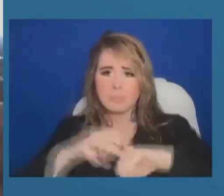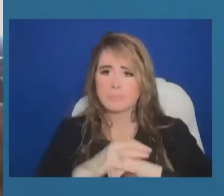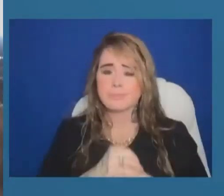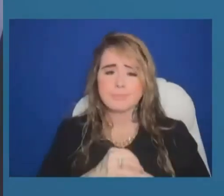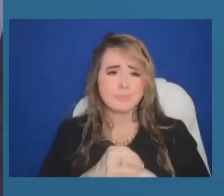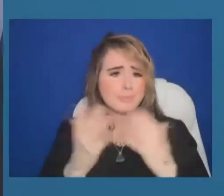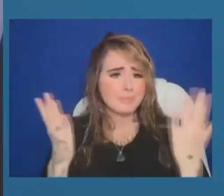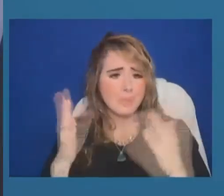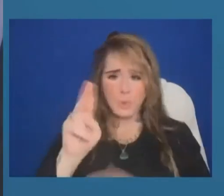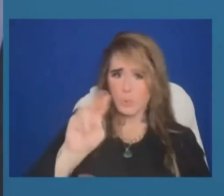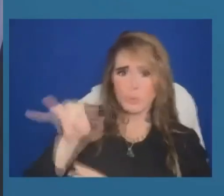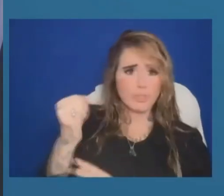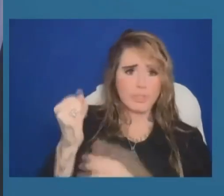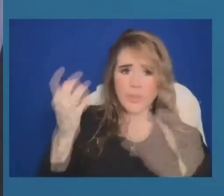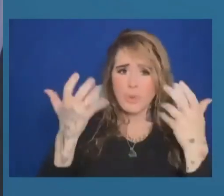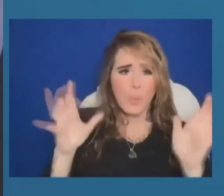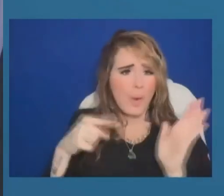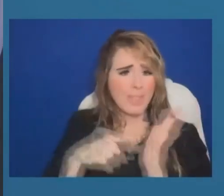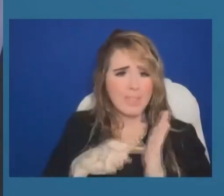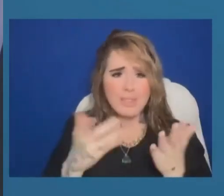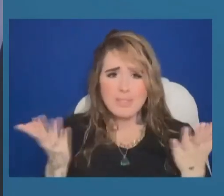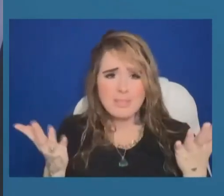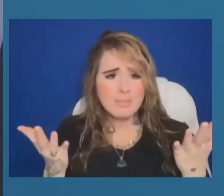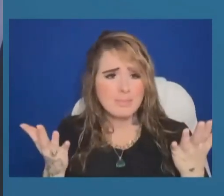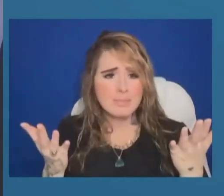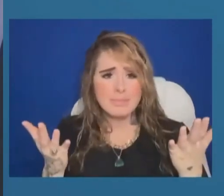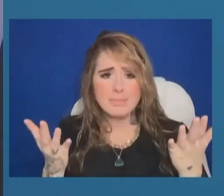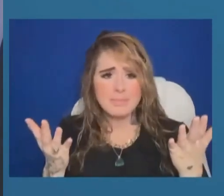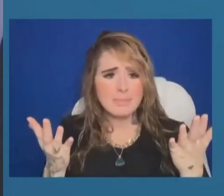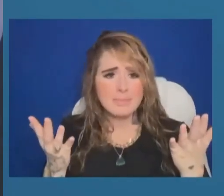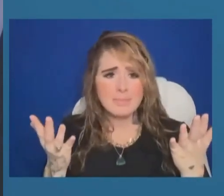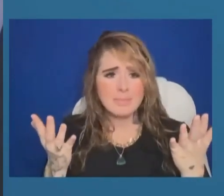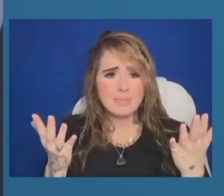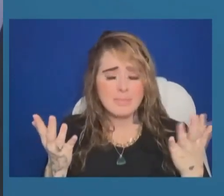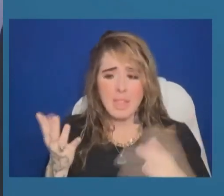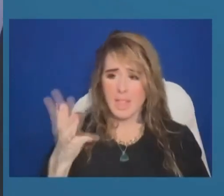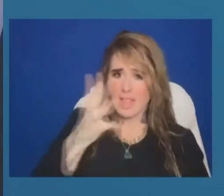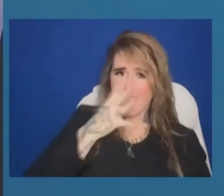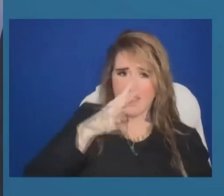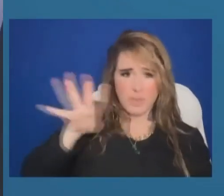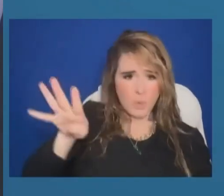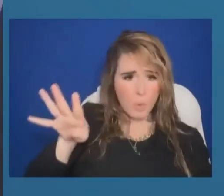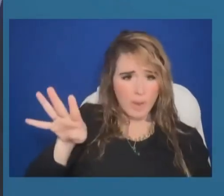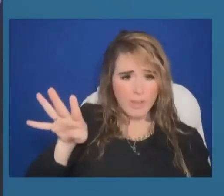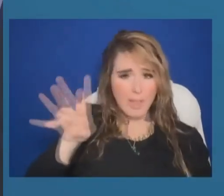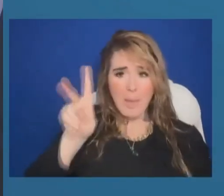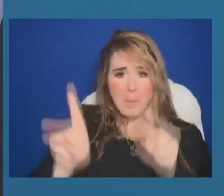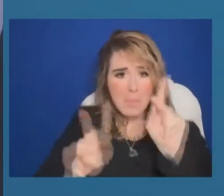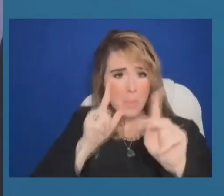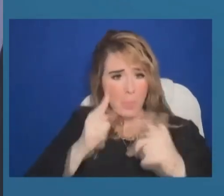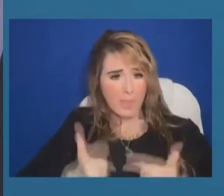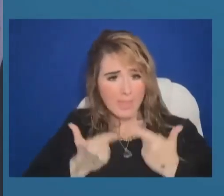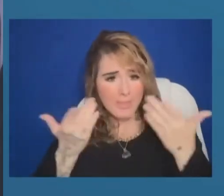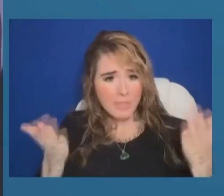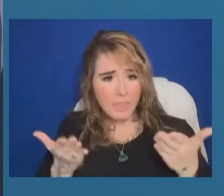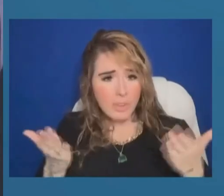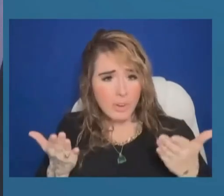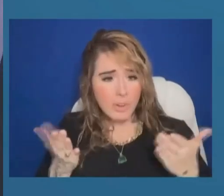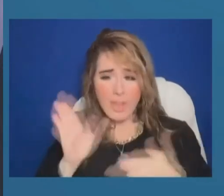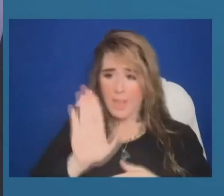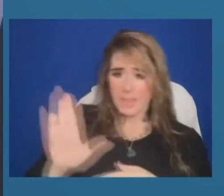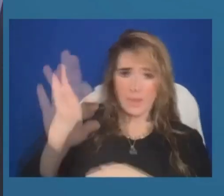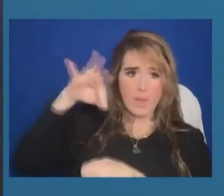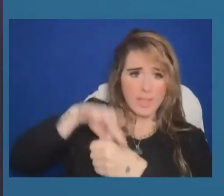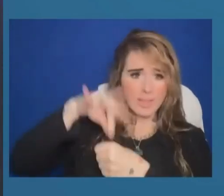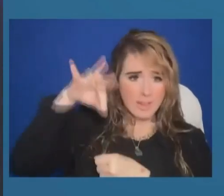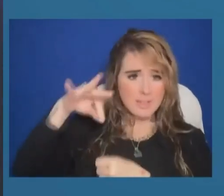New Jersey didn't want this. Ignoring the will, the people who live here, they're elected leaders in